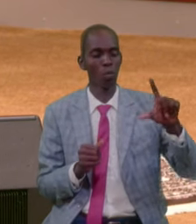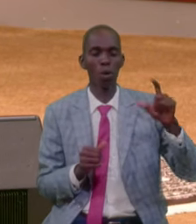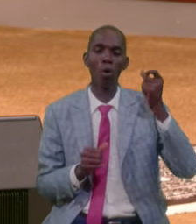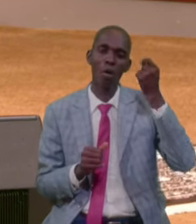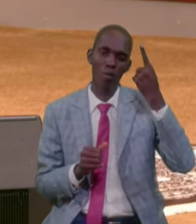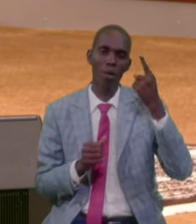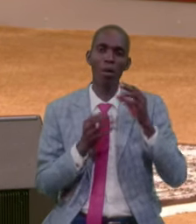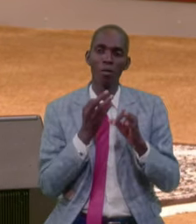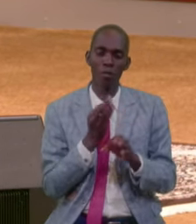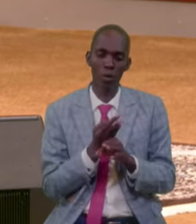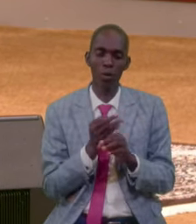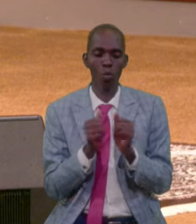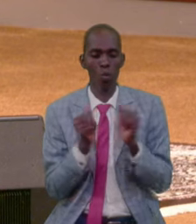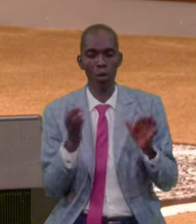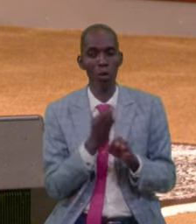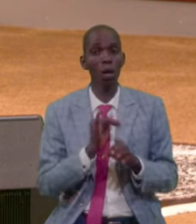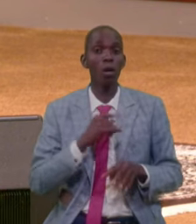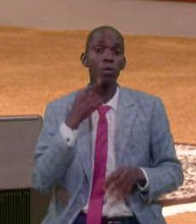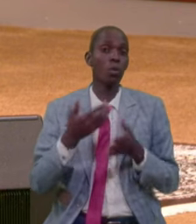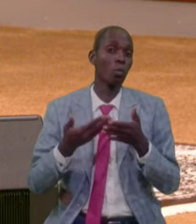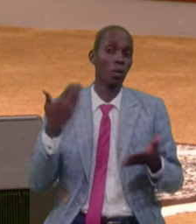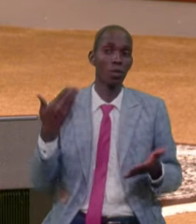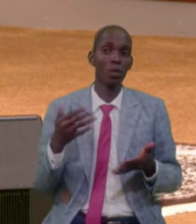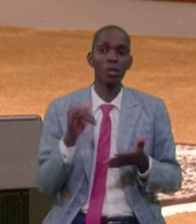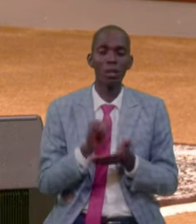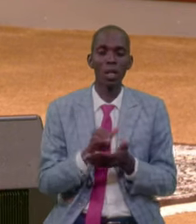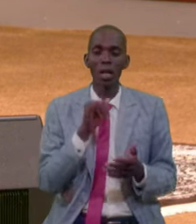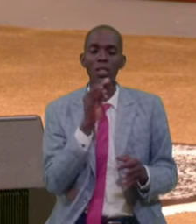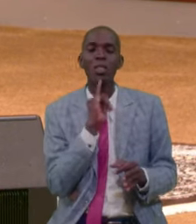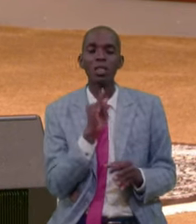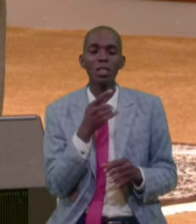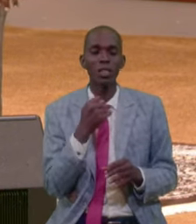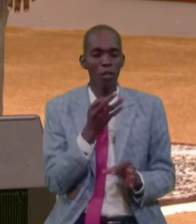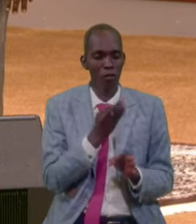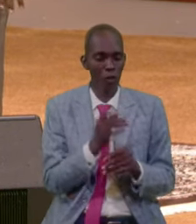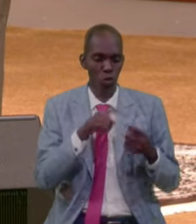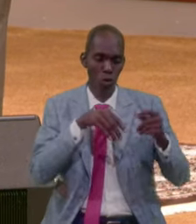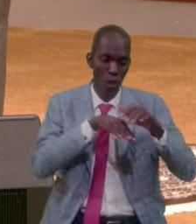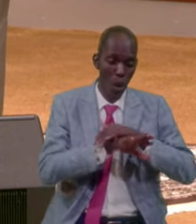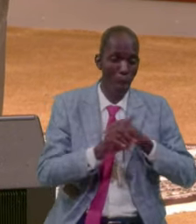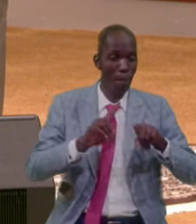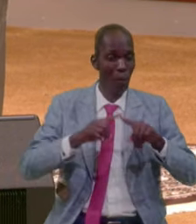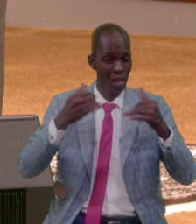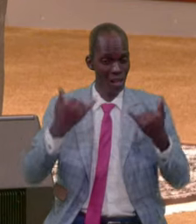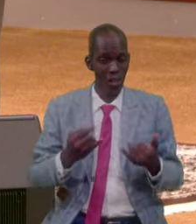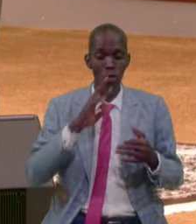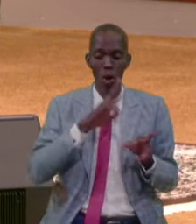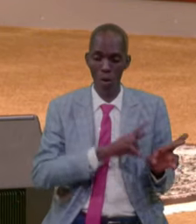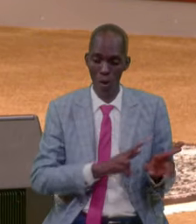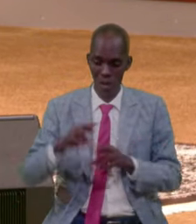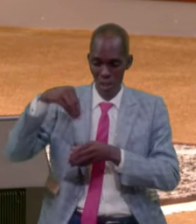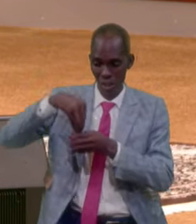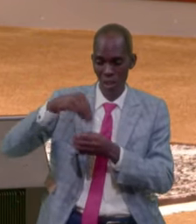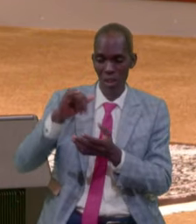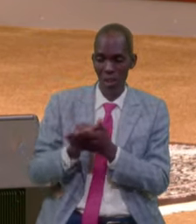Faith without works. I told you already, is the faith to enter. But now that you are in the way, in the narrow way that leads